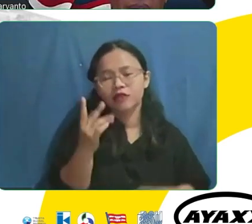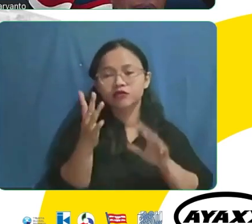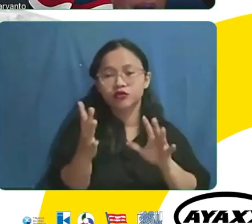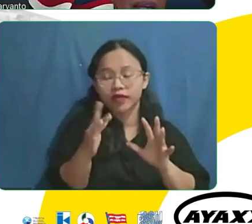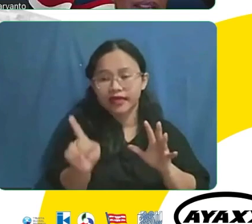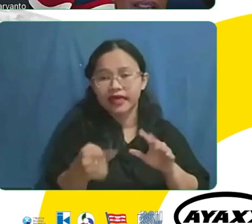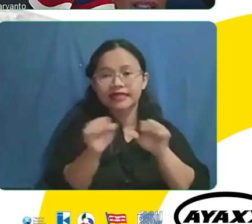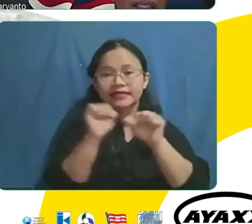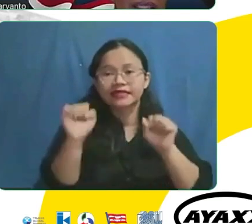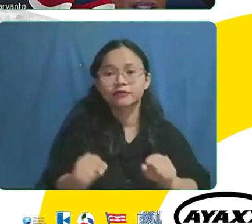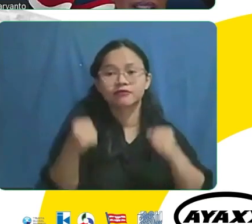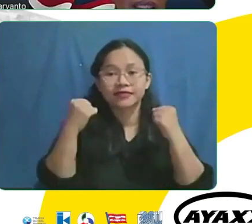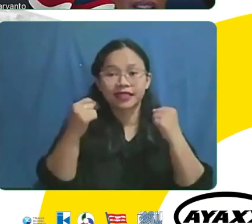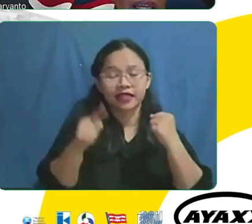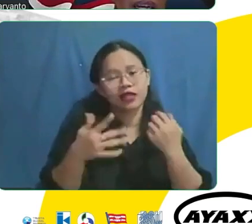us